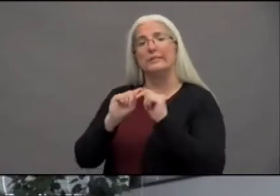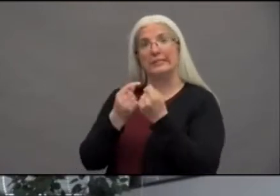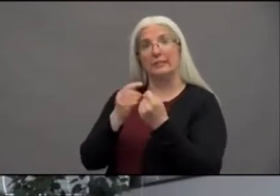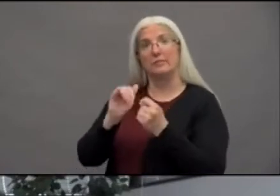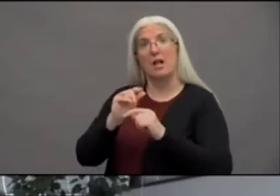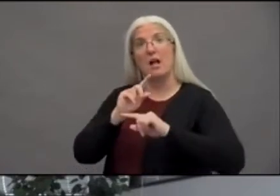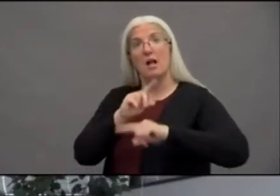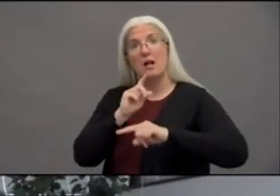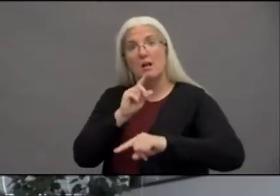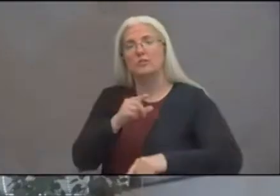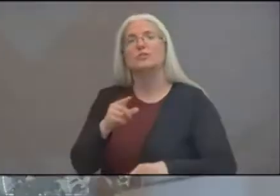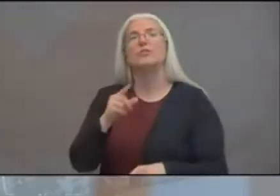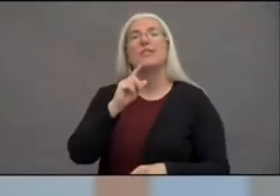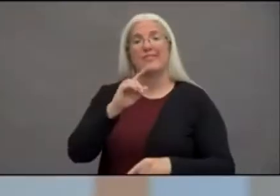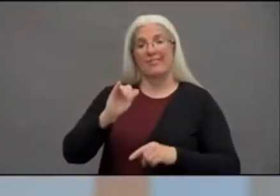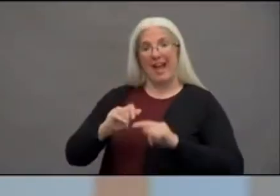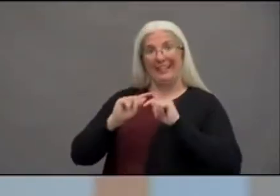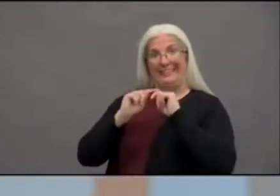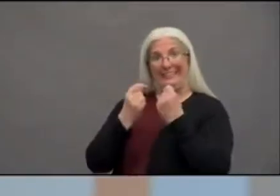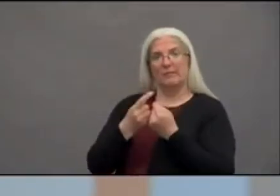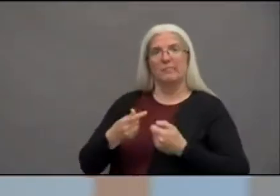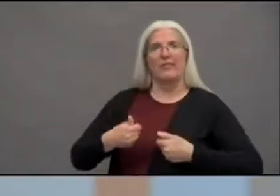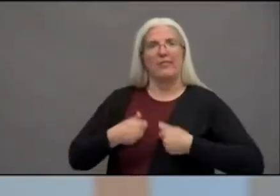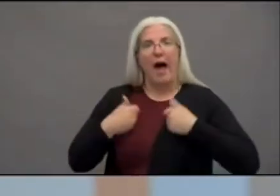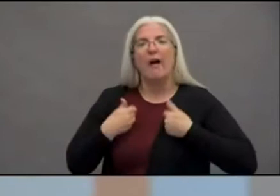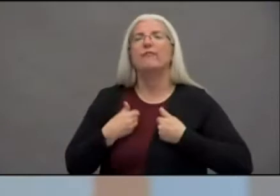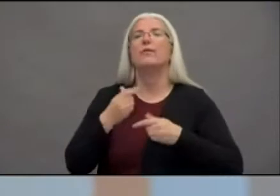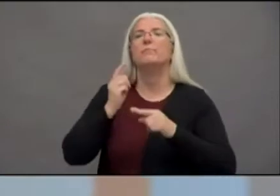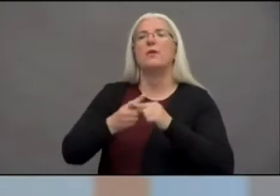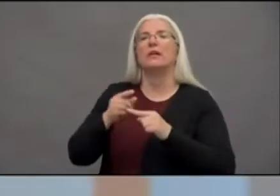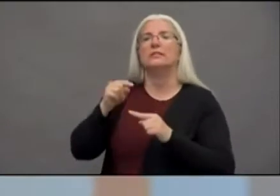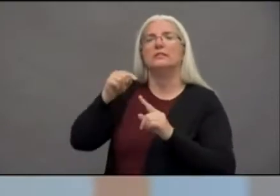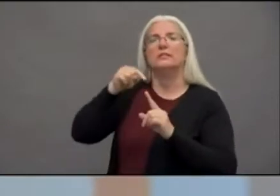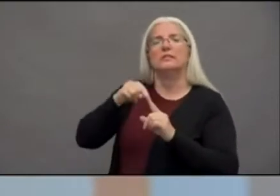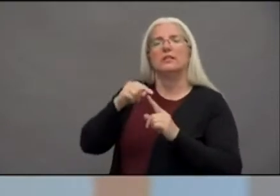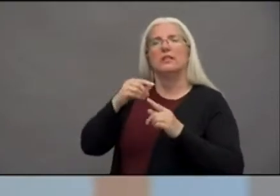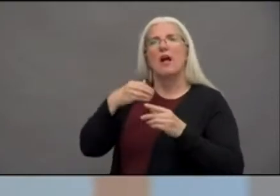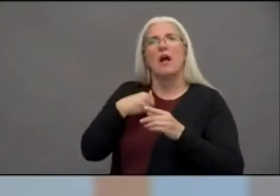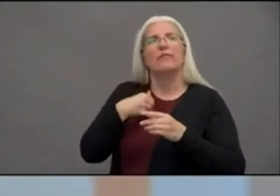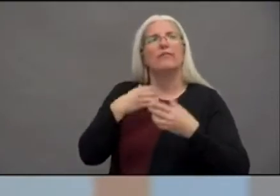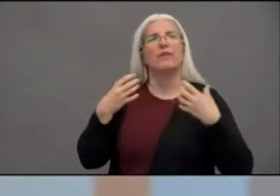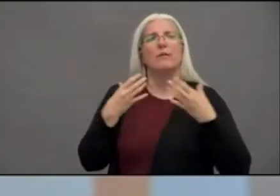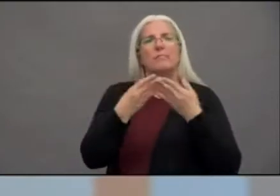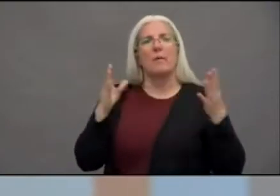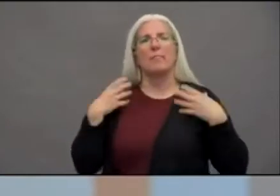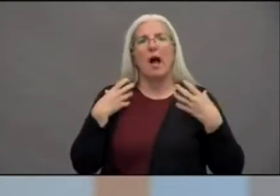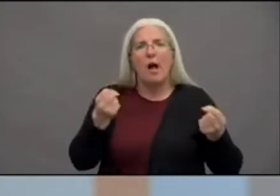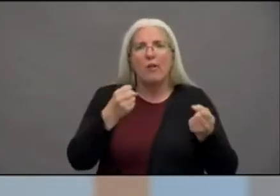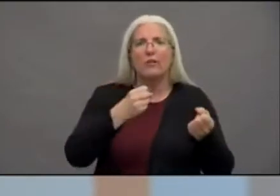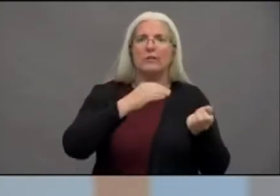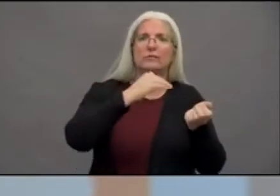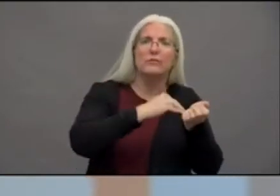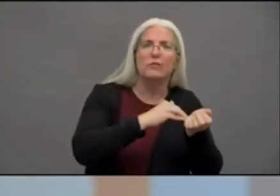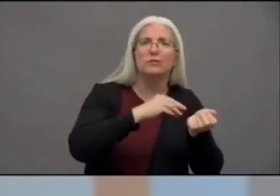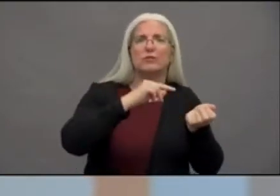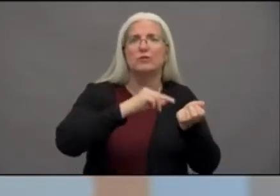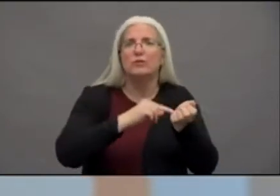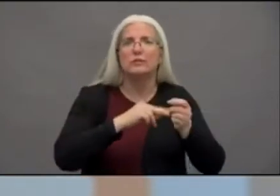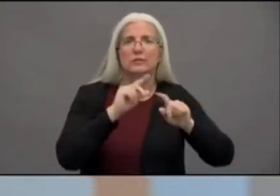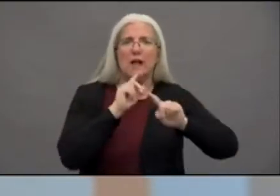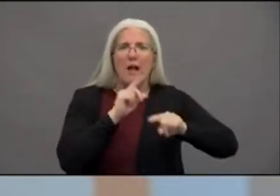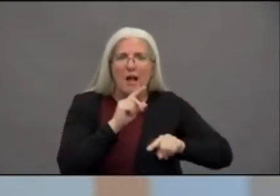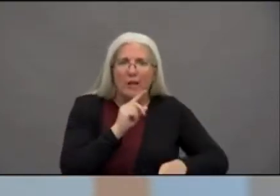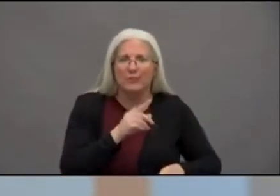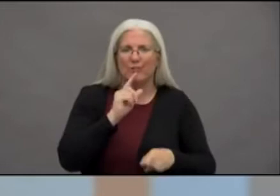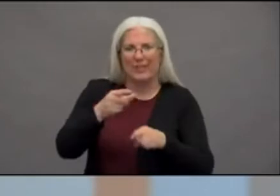also Department of Environmental Health, health inspectors who are staffing this FAQ. Staffing the FAQ team, and